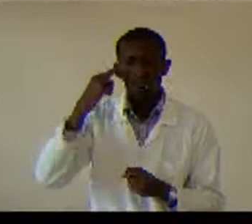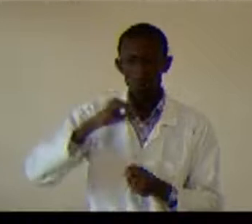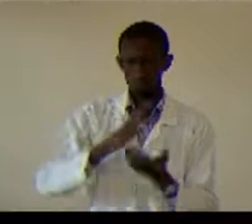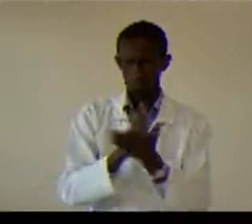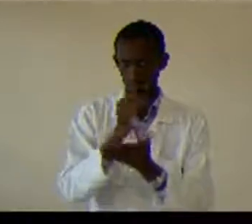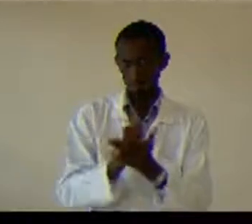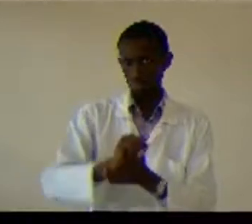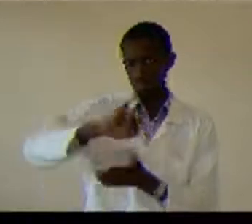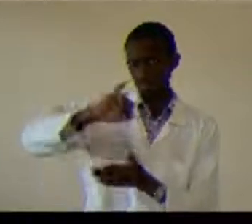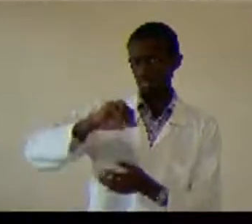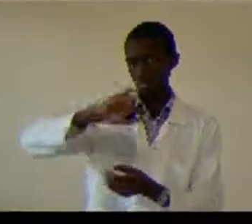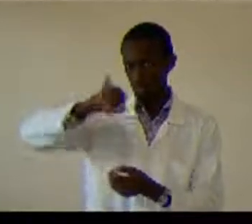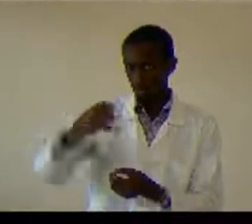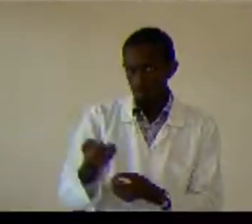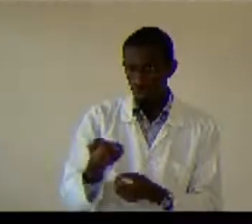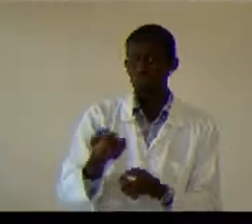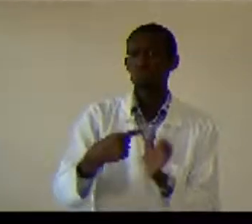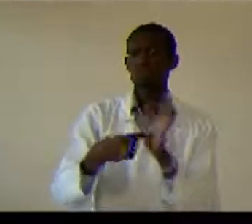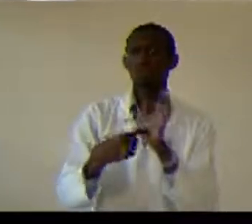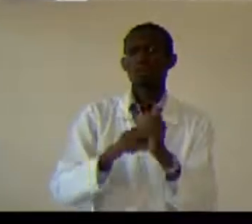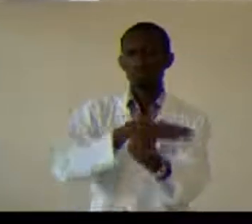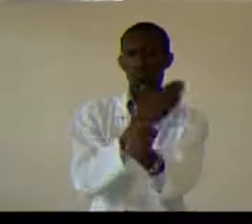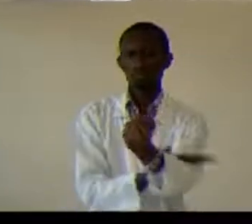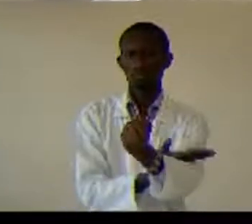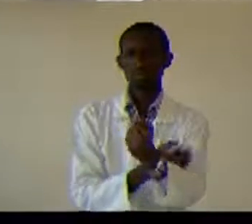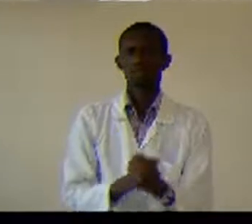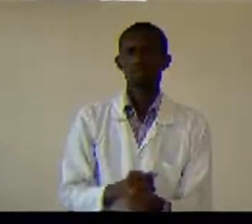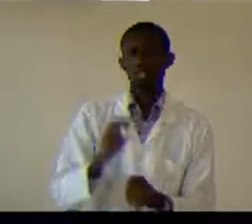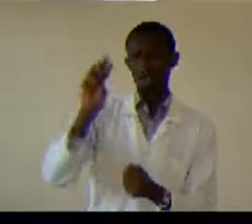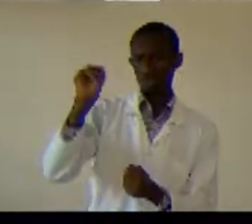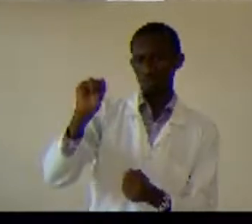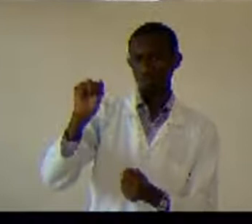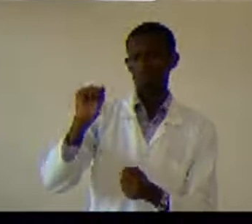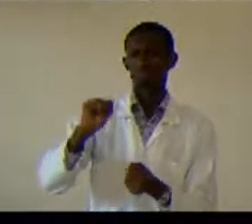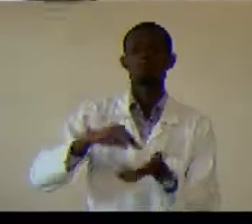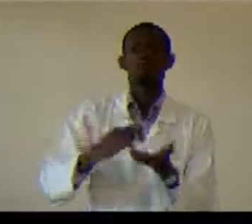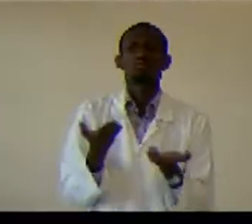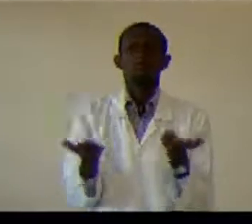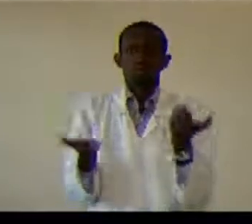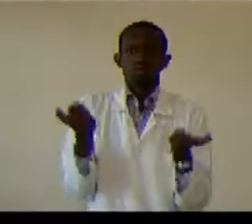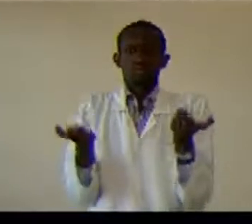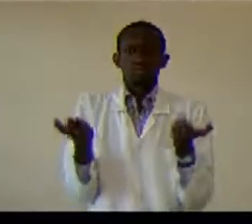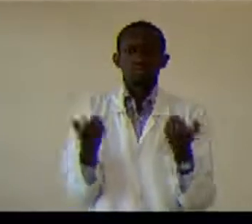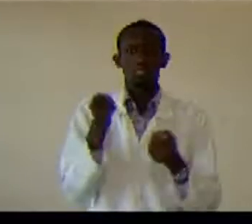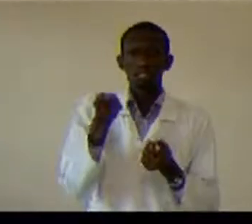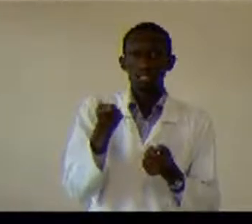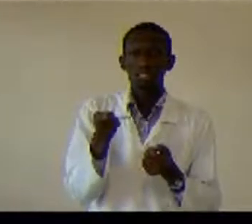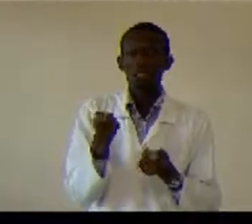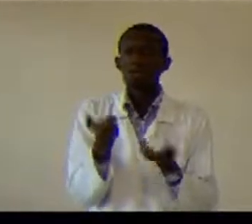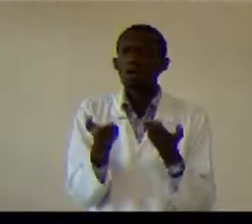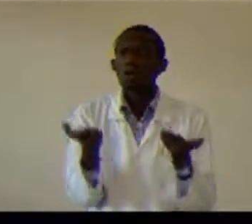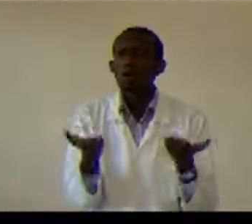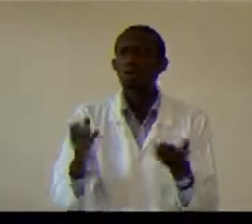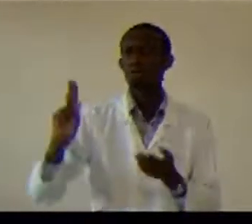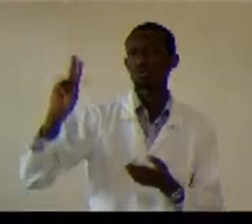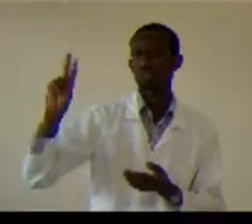energy, measured in joules. And M is mass, which is measured in what? In kilograms. And